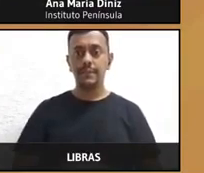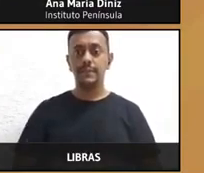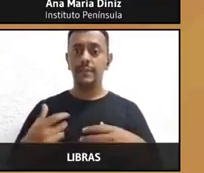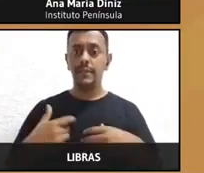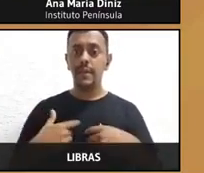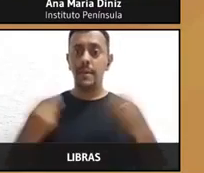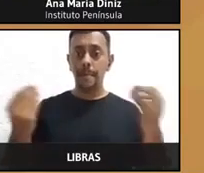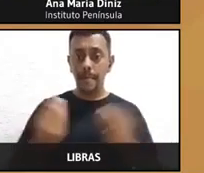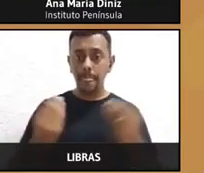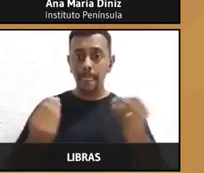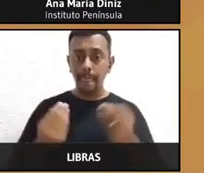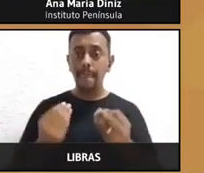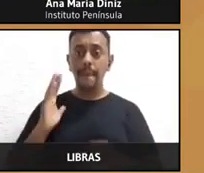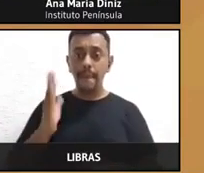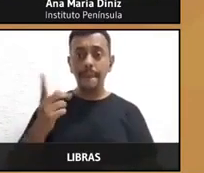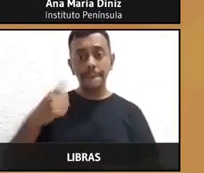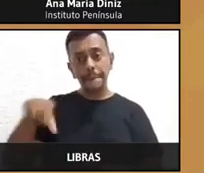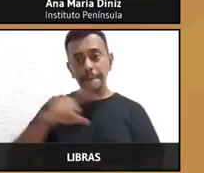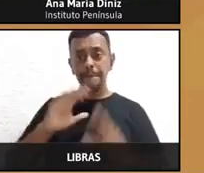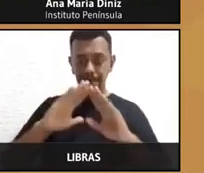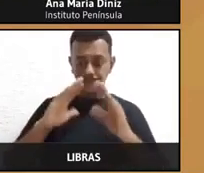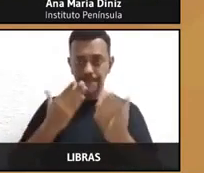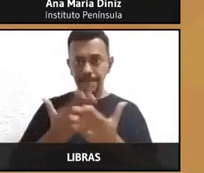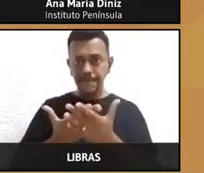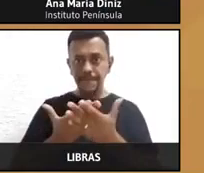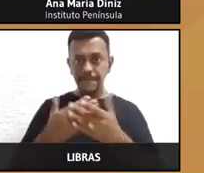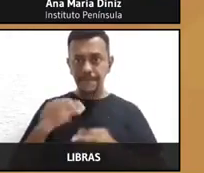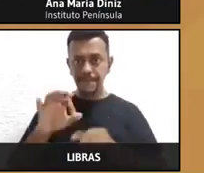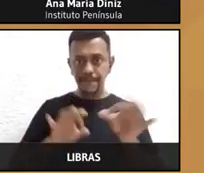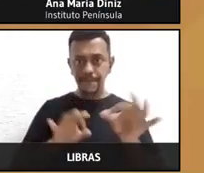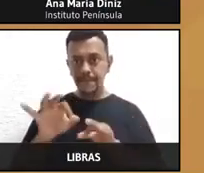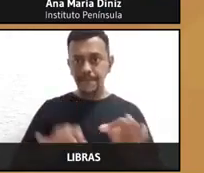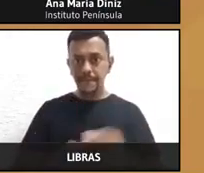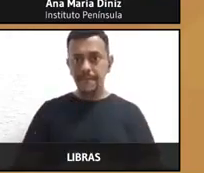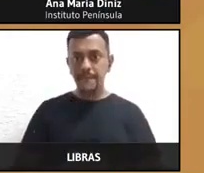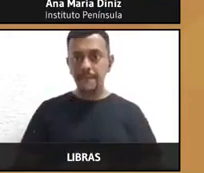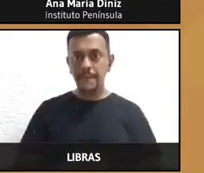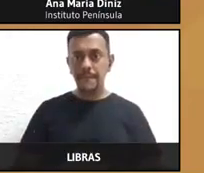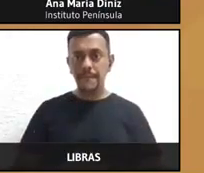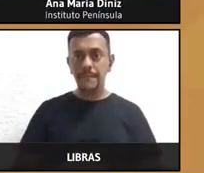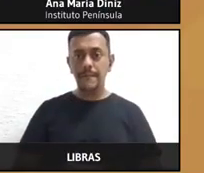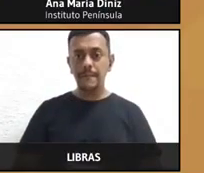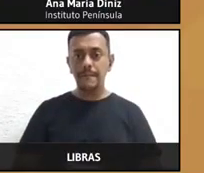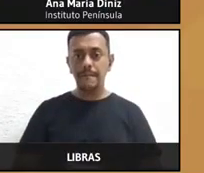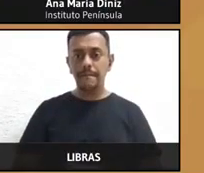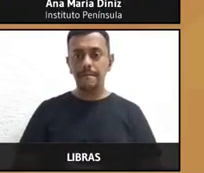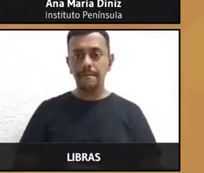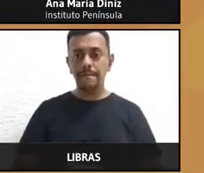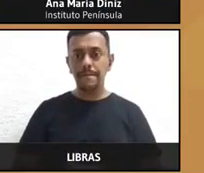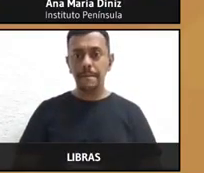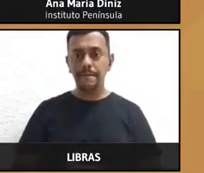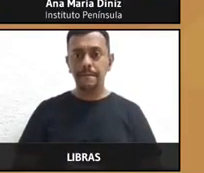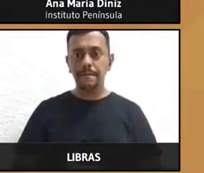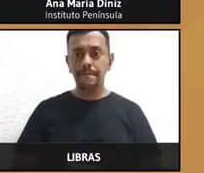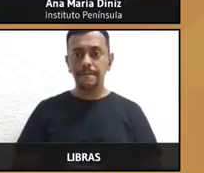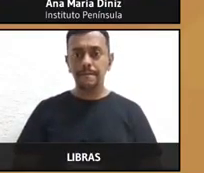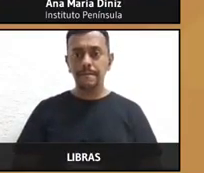Brazil, the number is even more dramatic. I think only 40% of the students have access to online